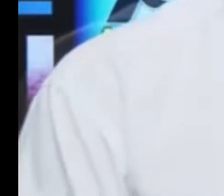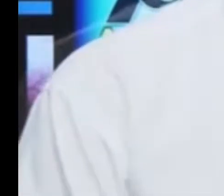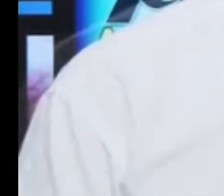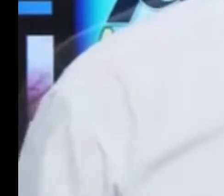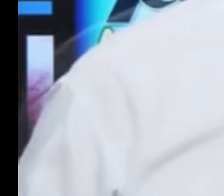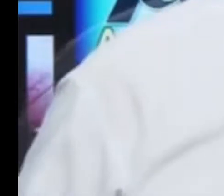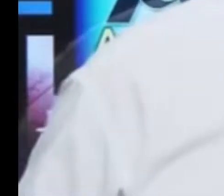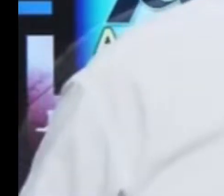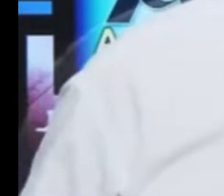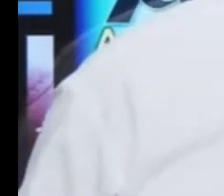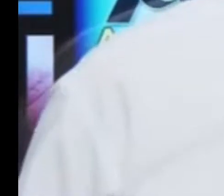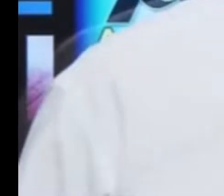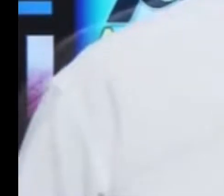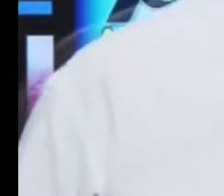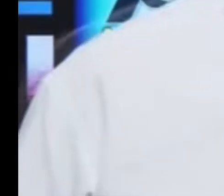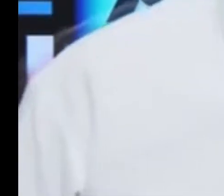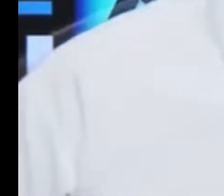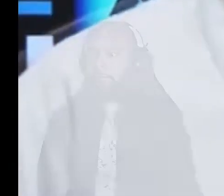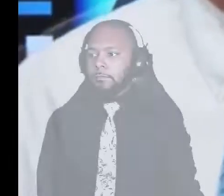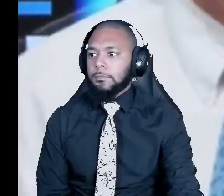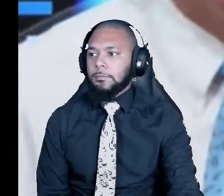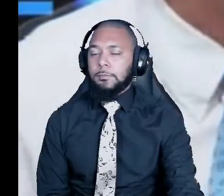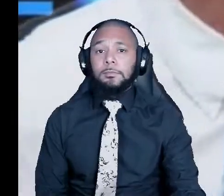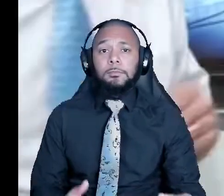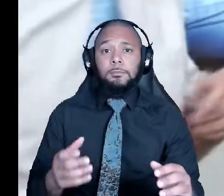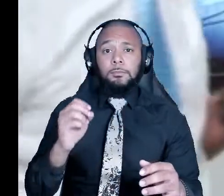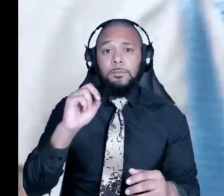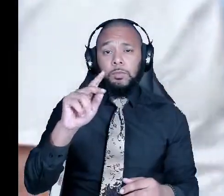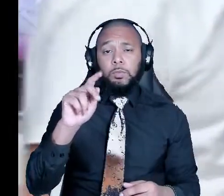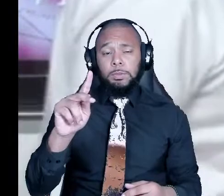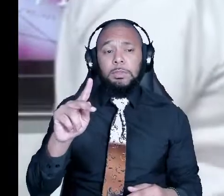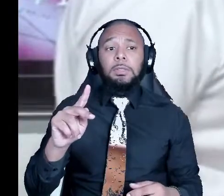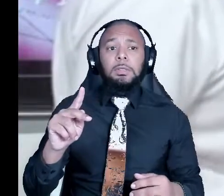Okay, guys, I've put a system of equations up here on the board.